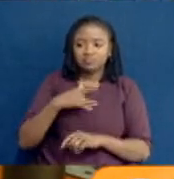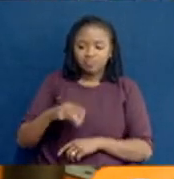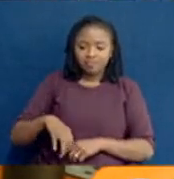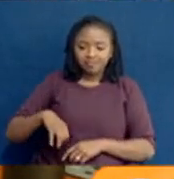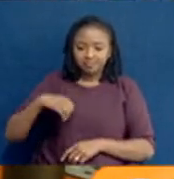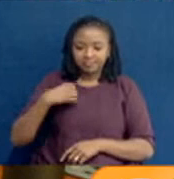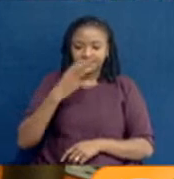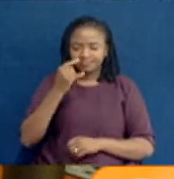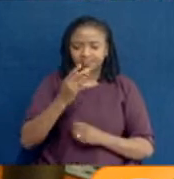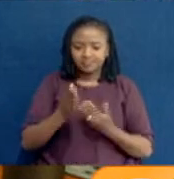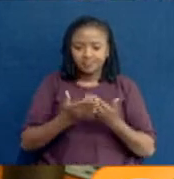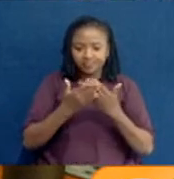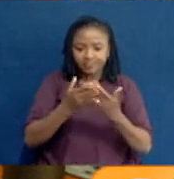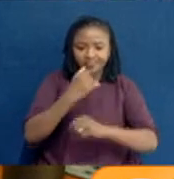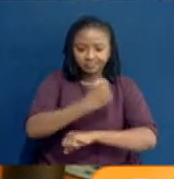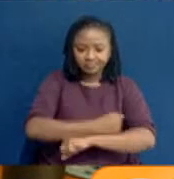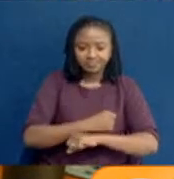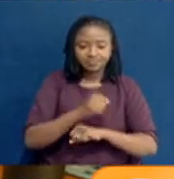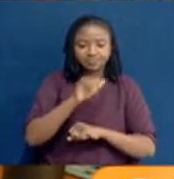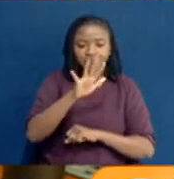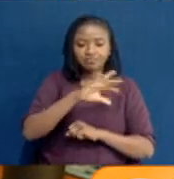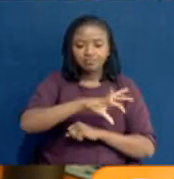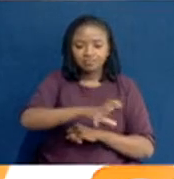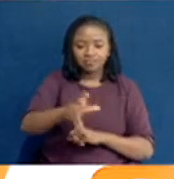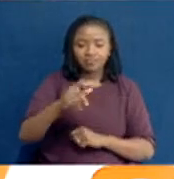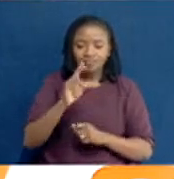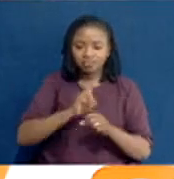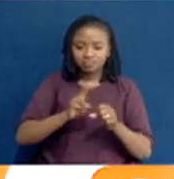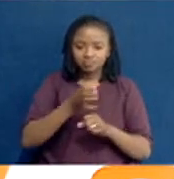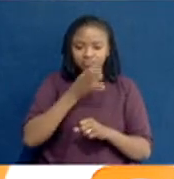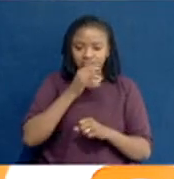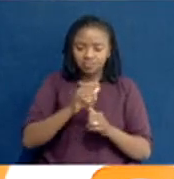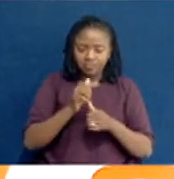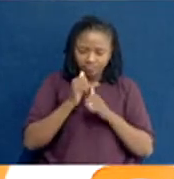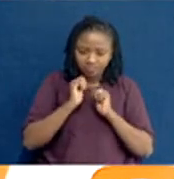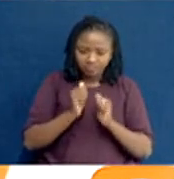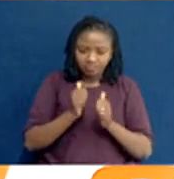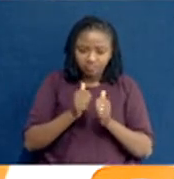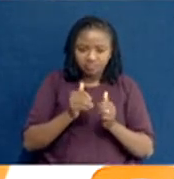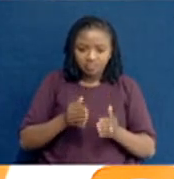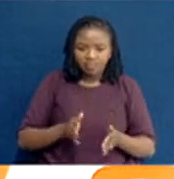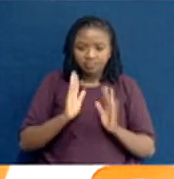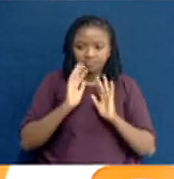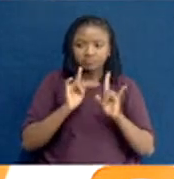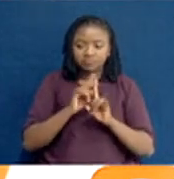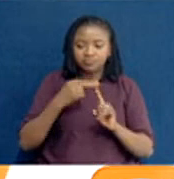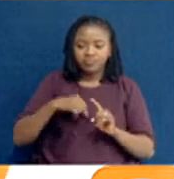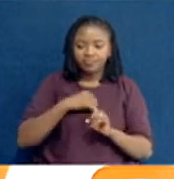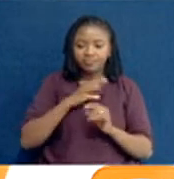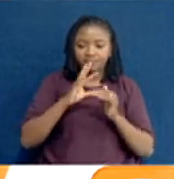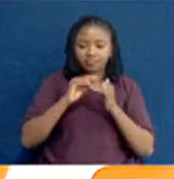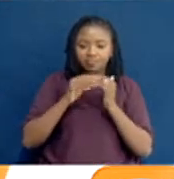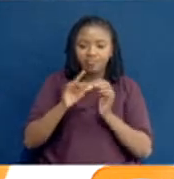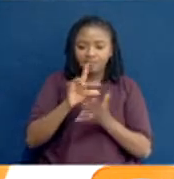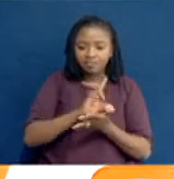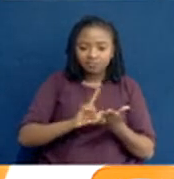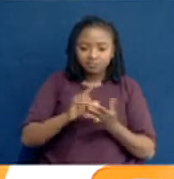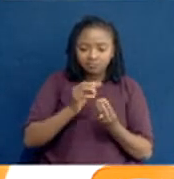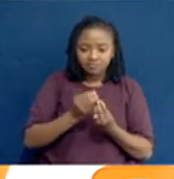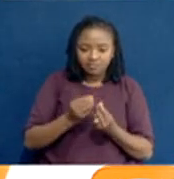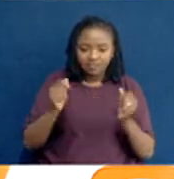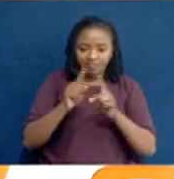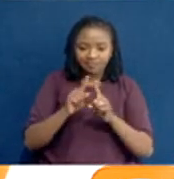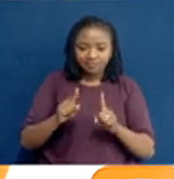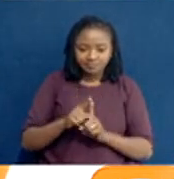schools in 5 counties consume water efficiently. Being able to create local solutions and be able to